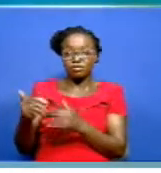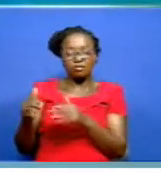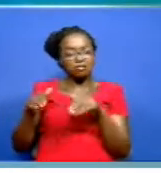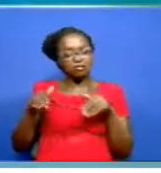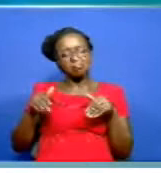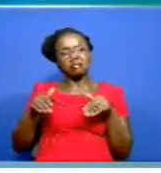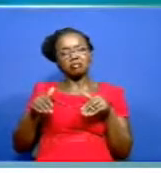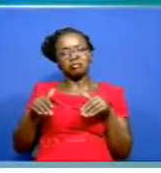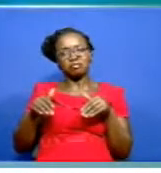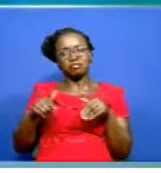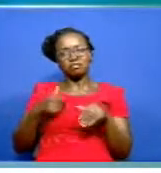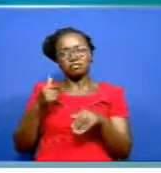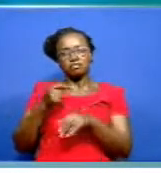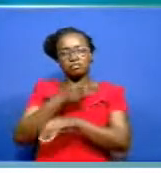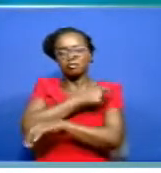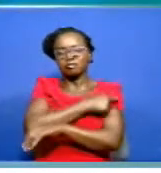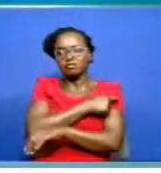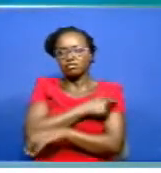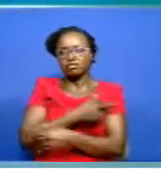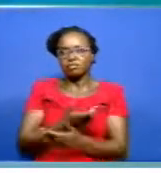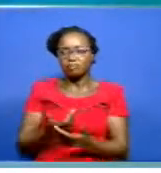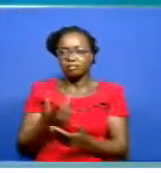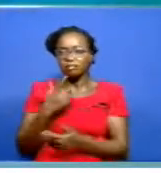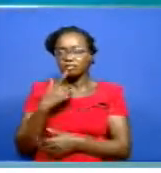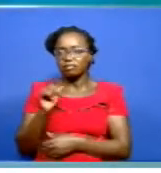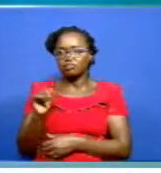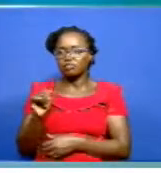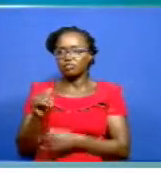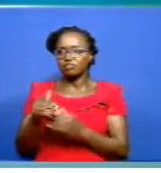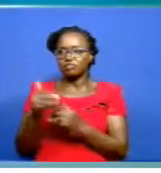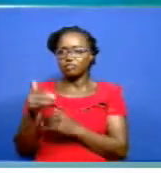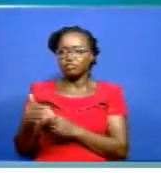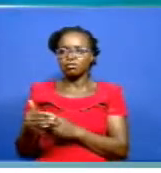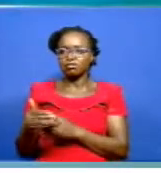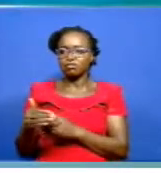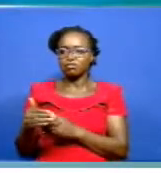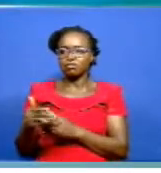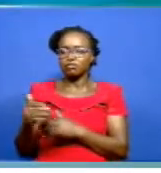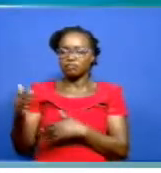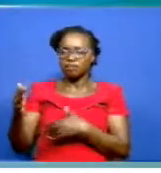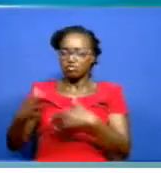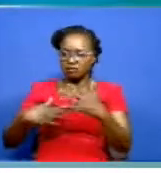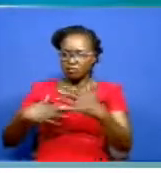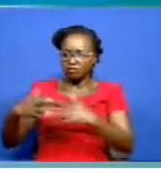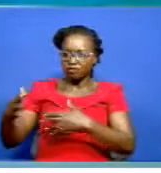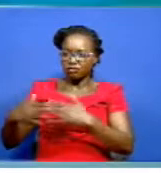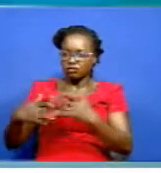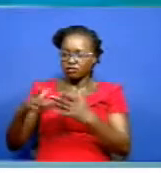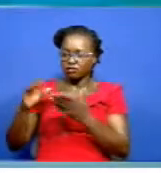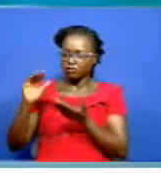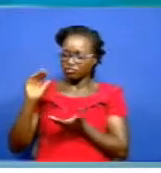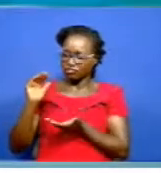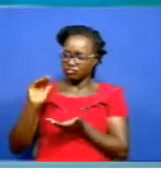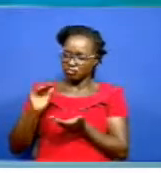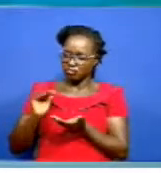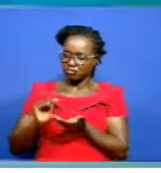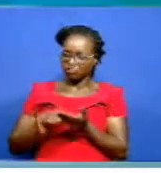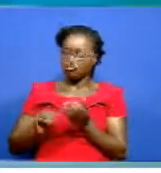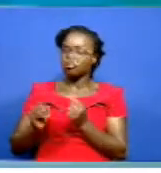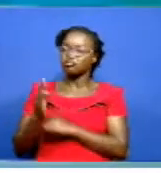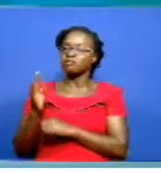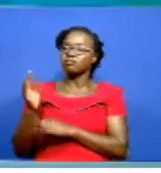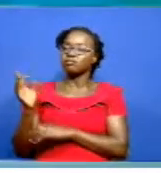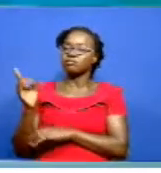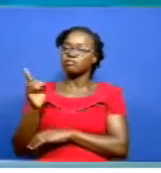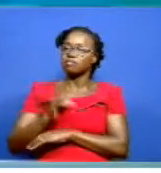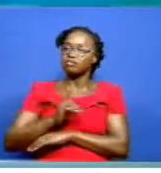to get my vaccine? So that is after your symptoms are gone, after the 14 days of